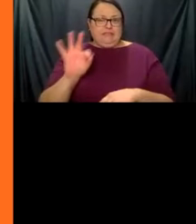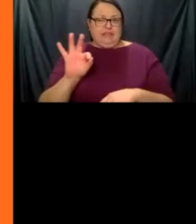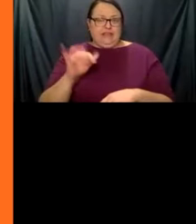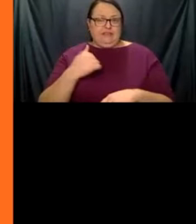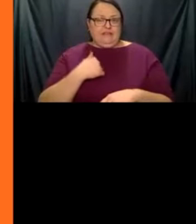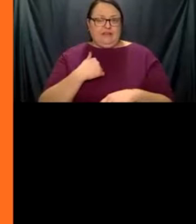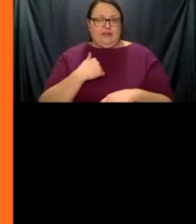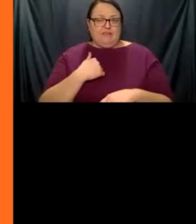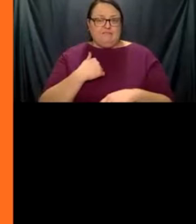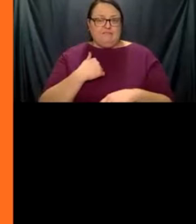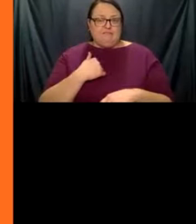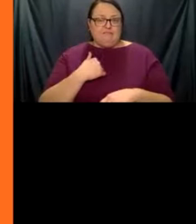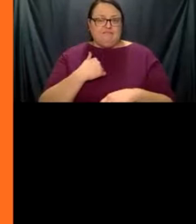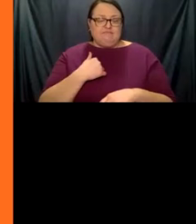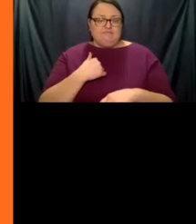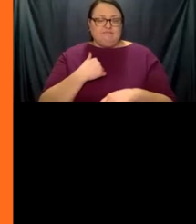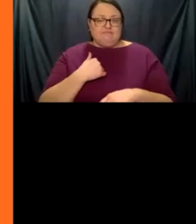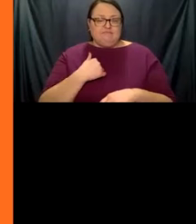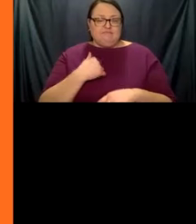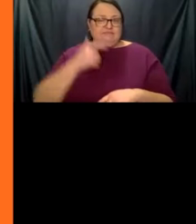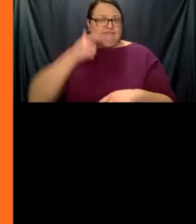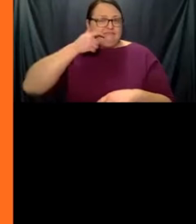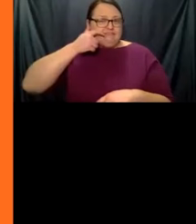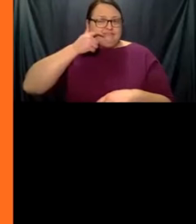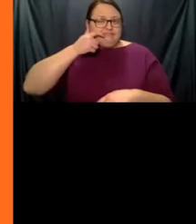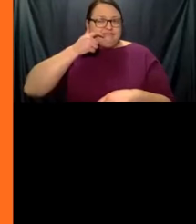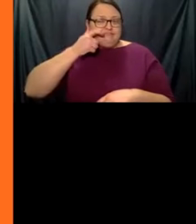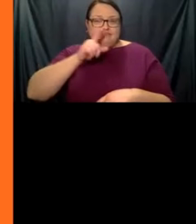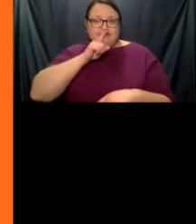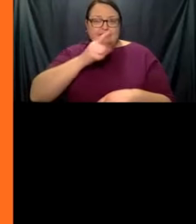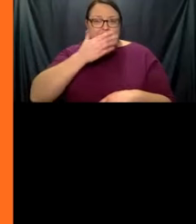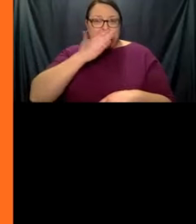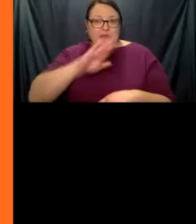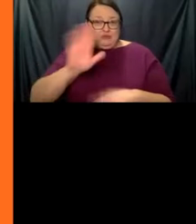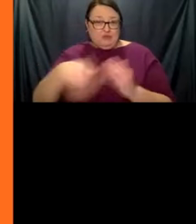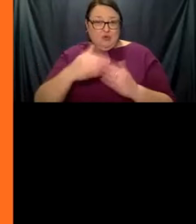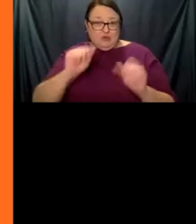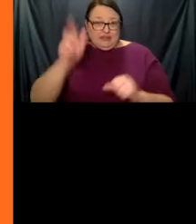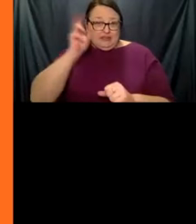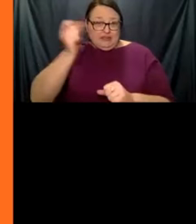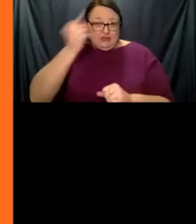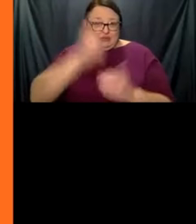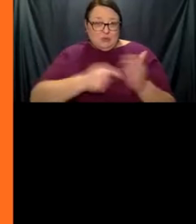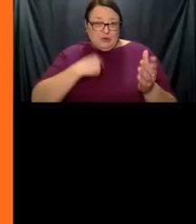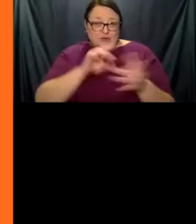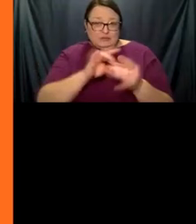if my headset is good. Can everyone hear or understand what I'm